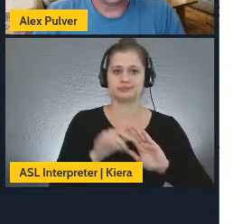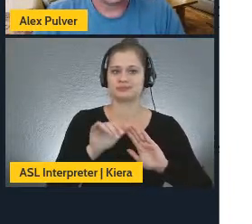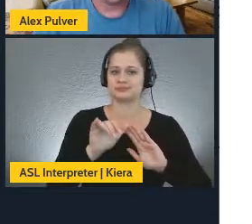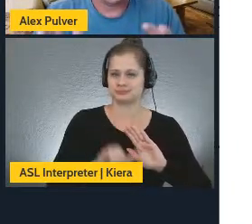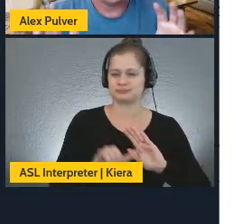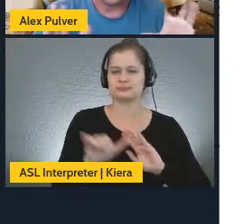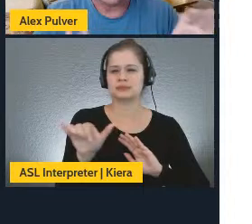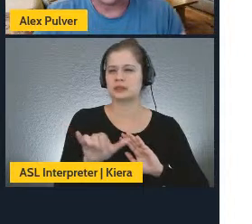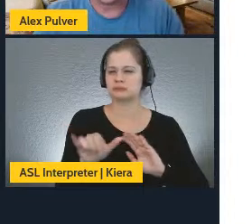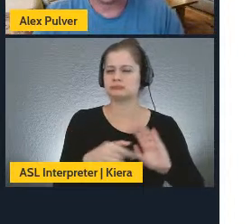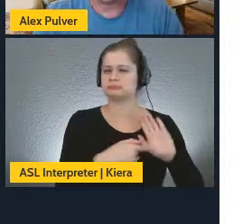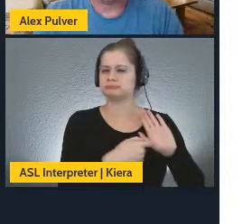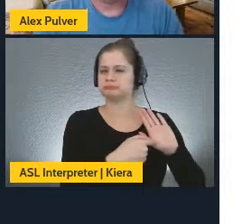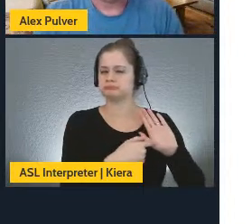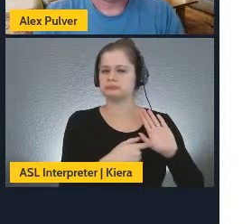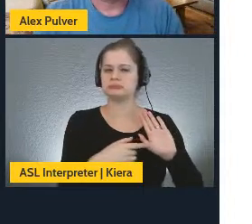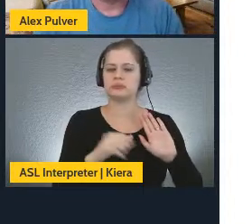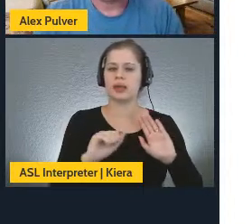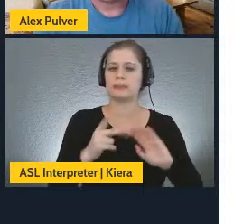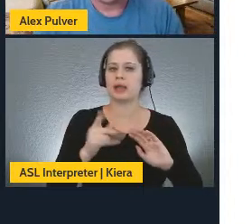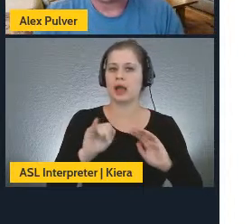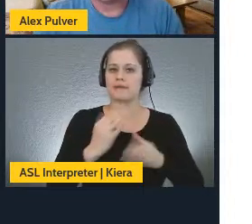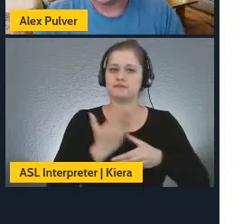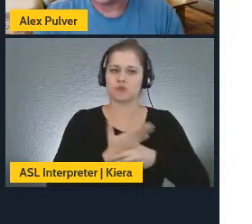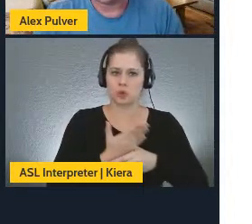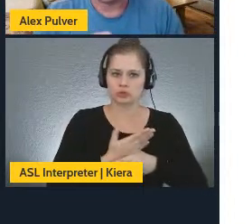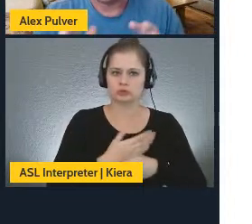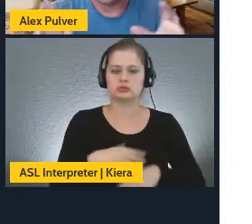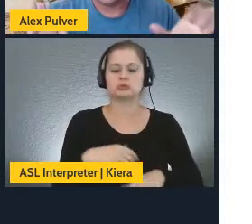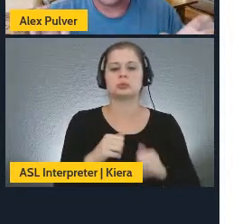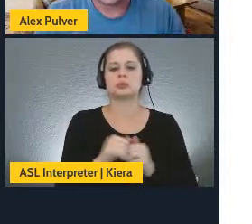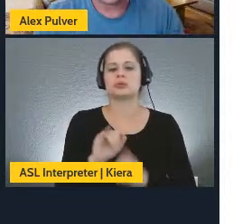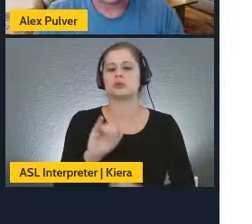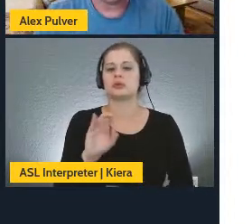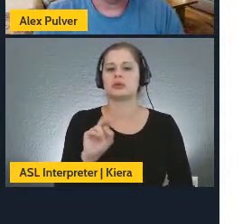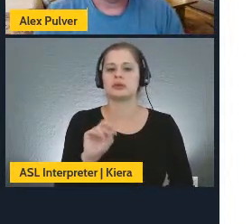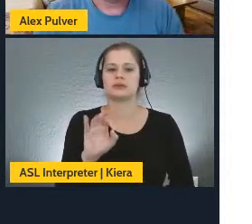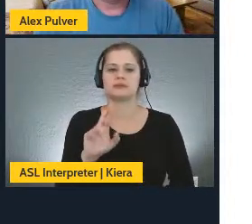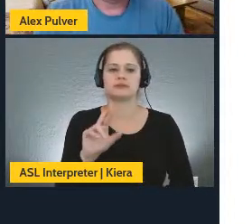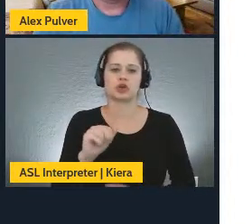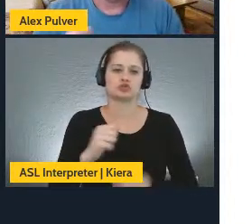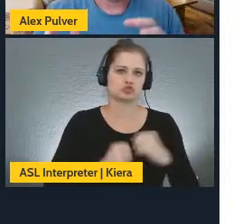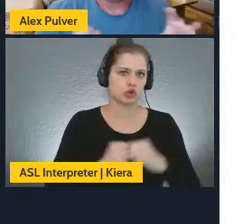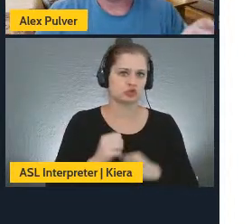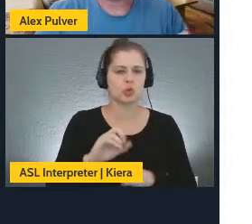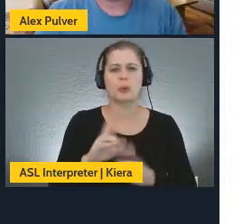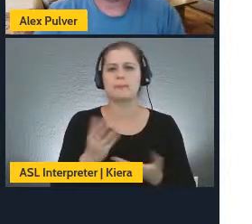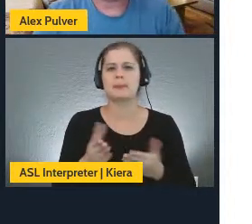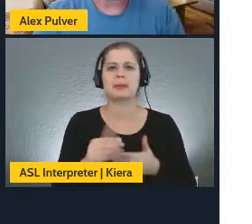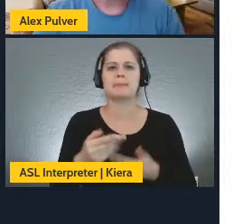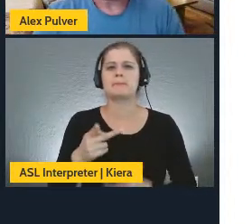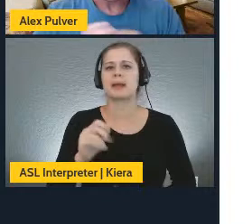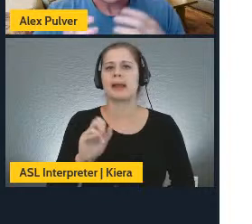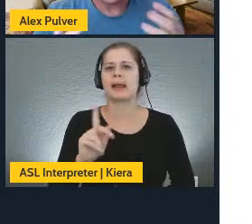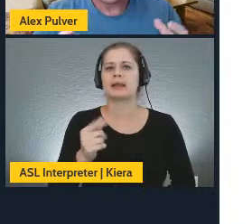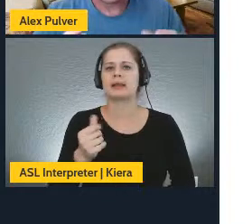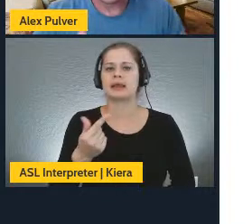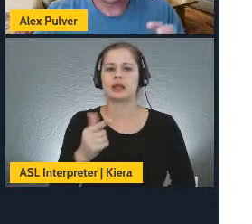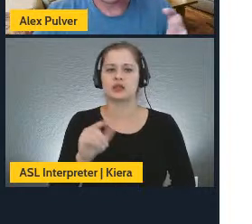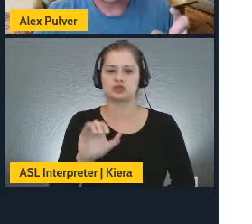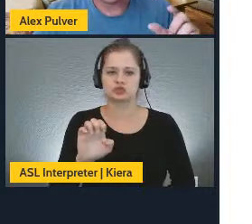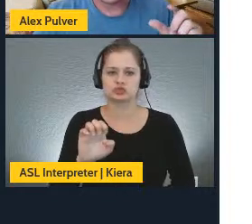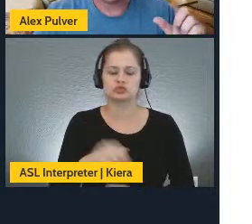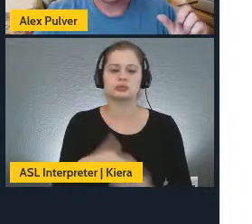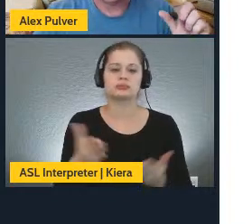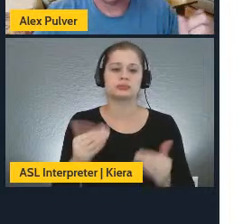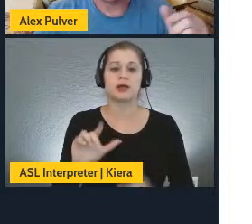like that. I would have an API folder with an infrastructure module or maybe a package, and then I would have a runtime folder. In this case, you